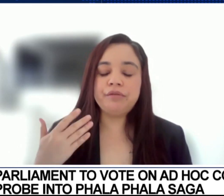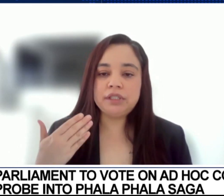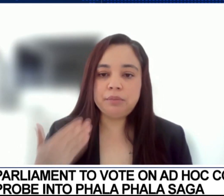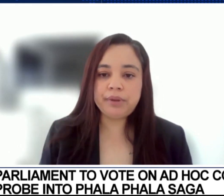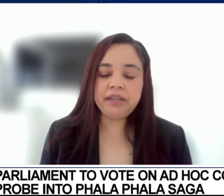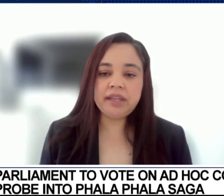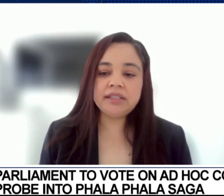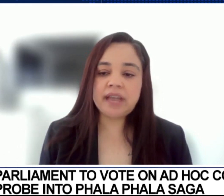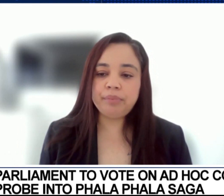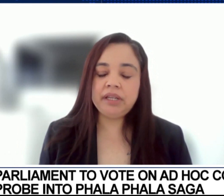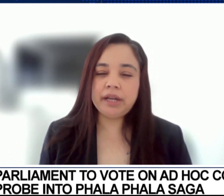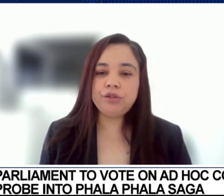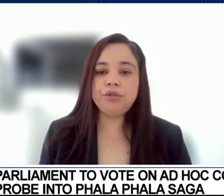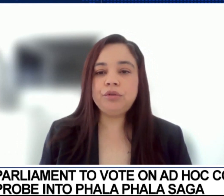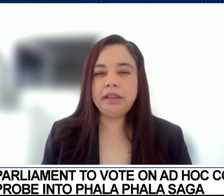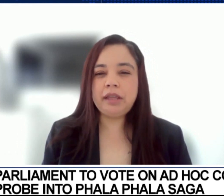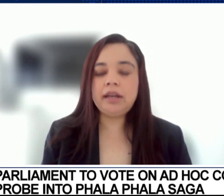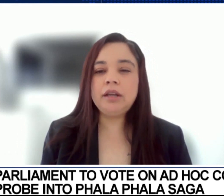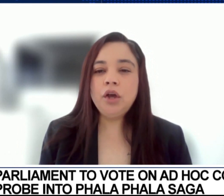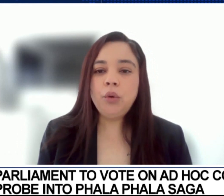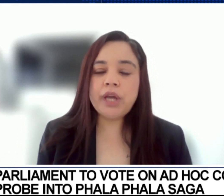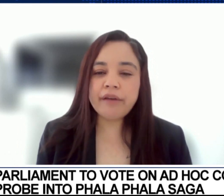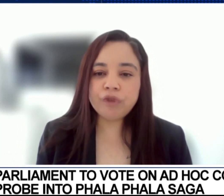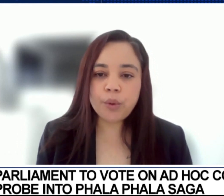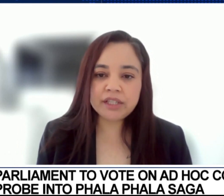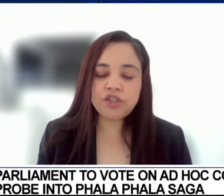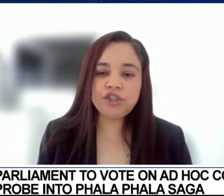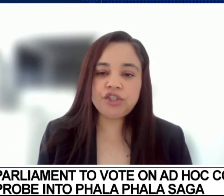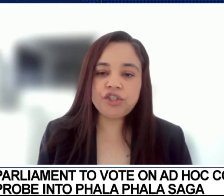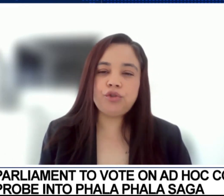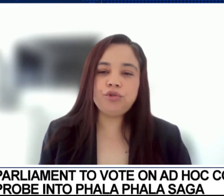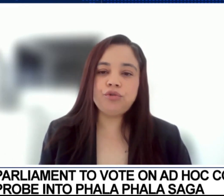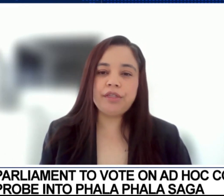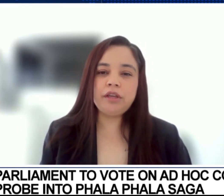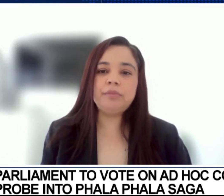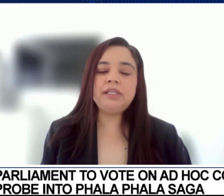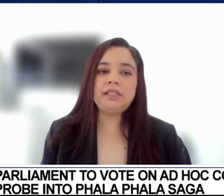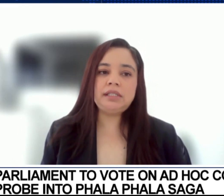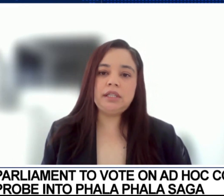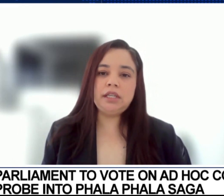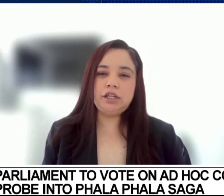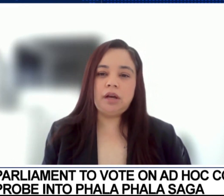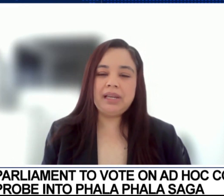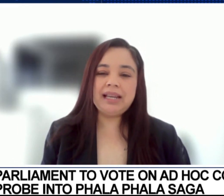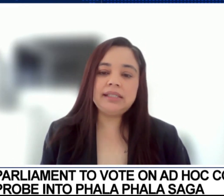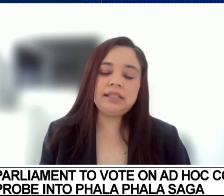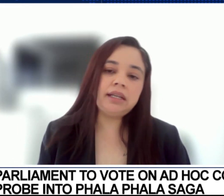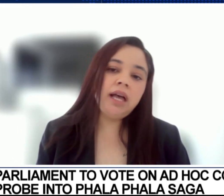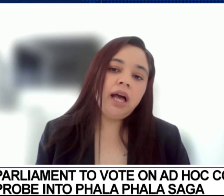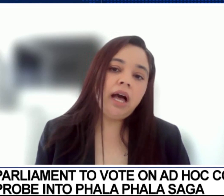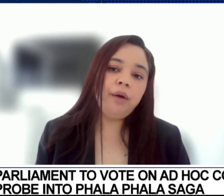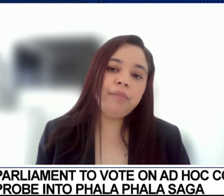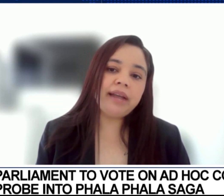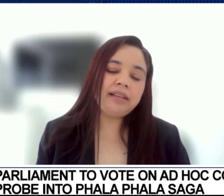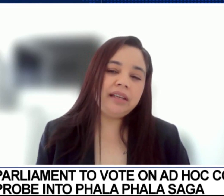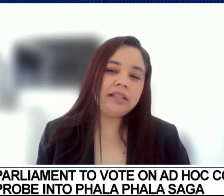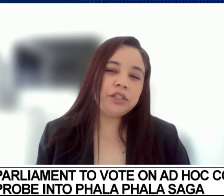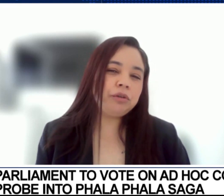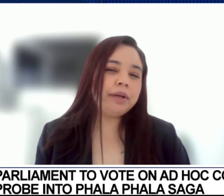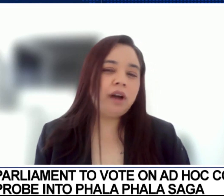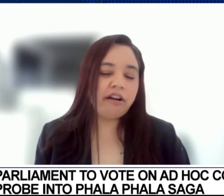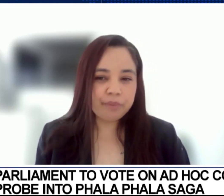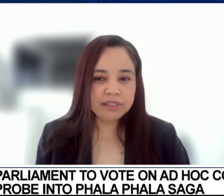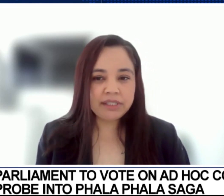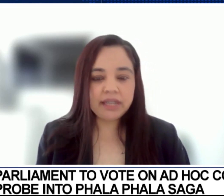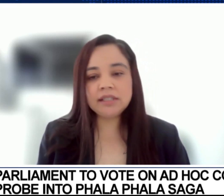times of the debate that's happening at 2, and then we have questions to, I think, ministers in the economic cluster, that takes us